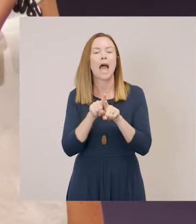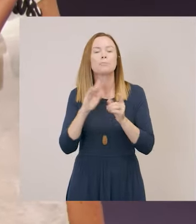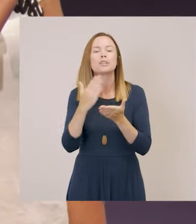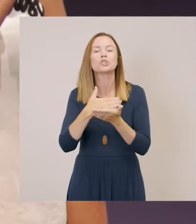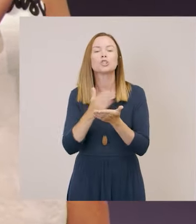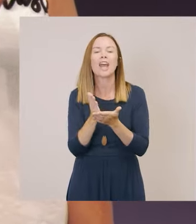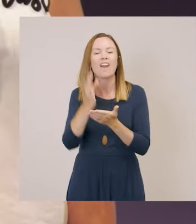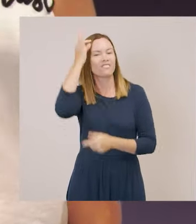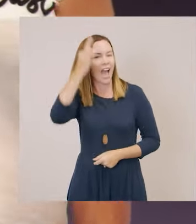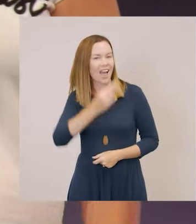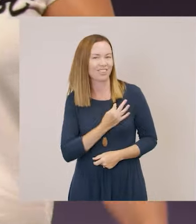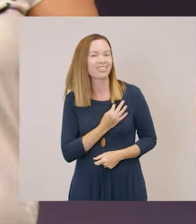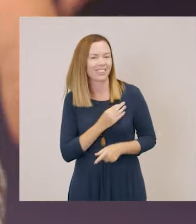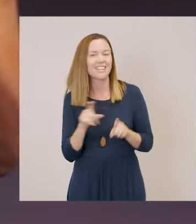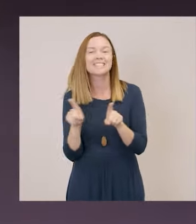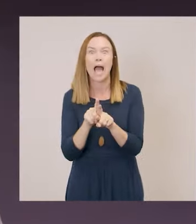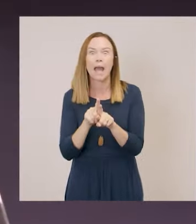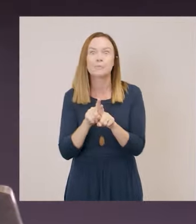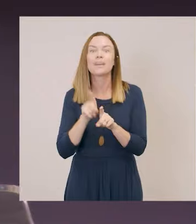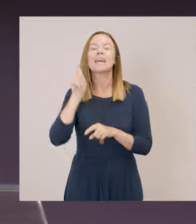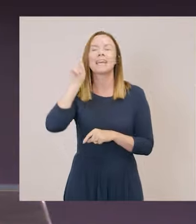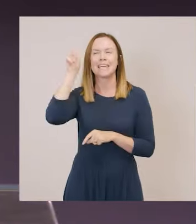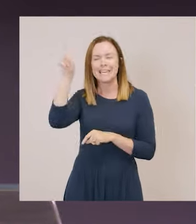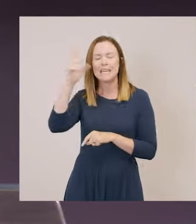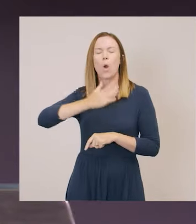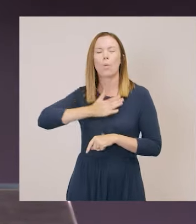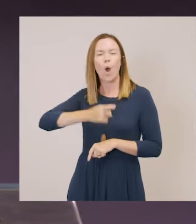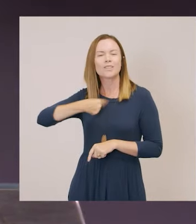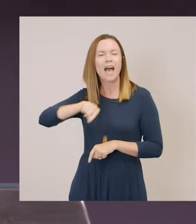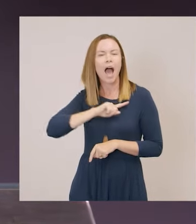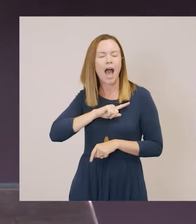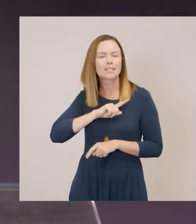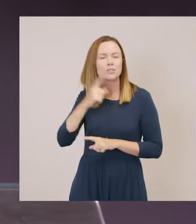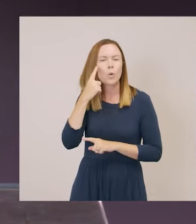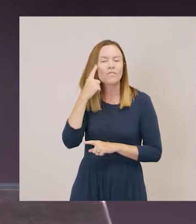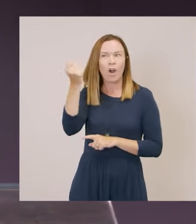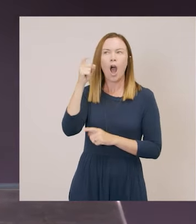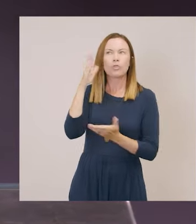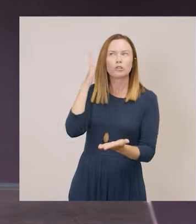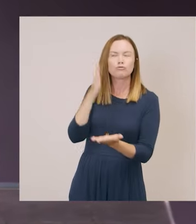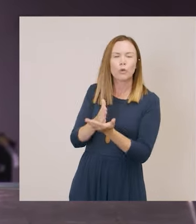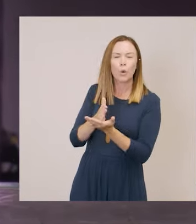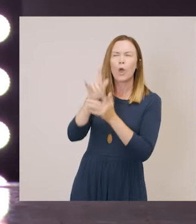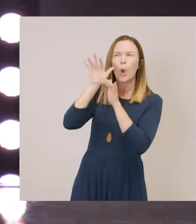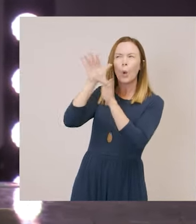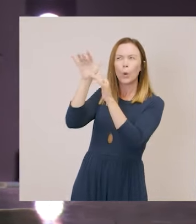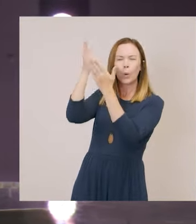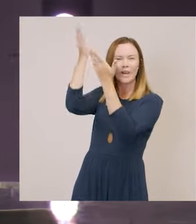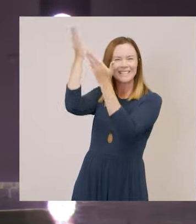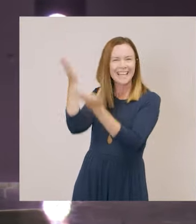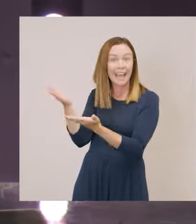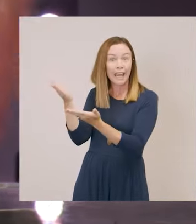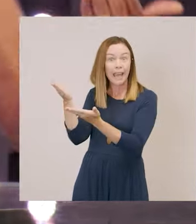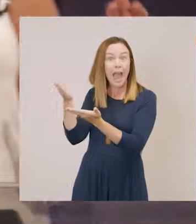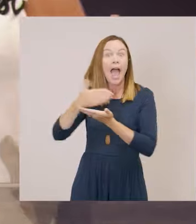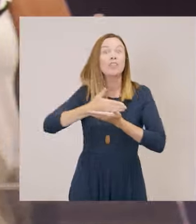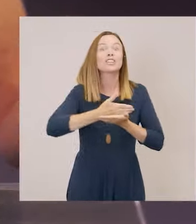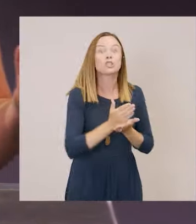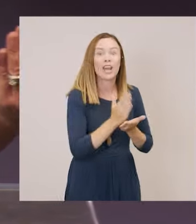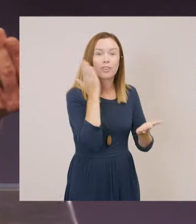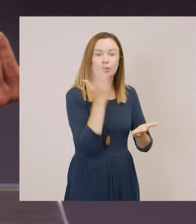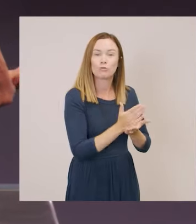well. He's longing for us to discover the truth of who he is, and then share that with